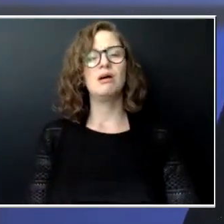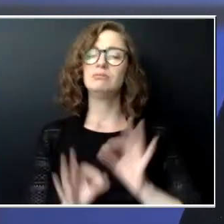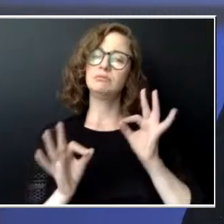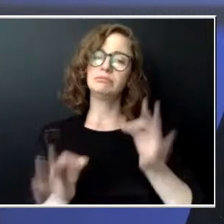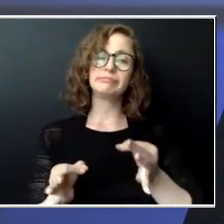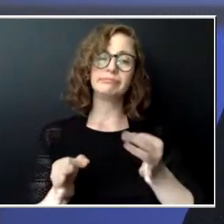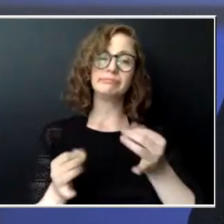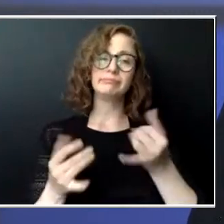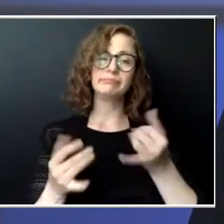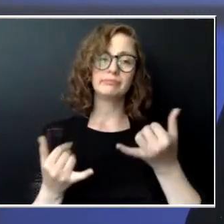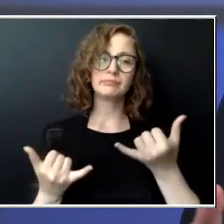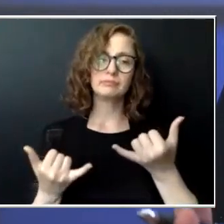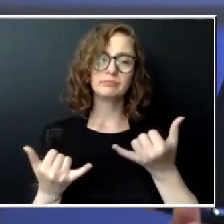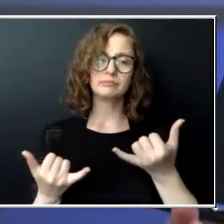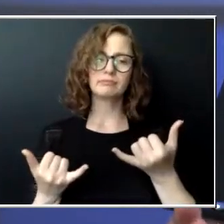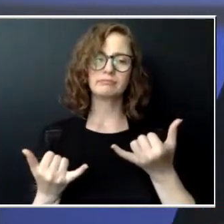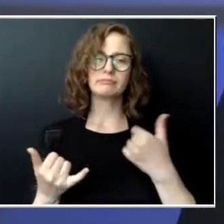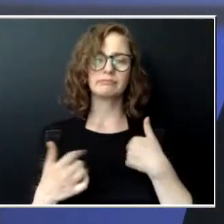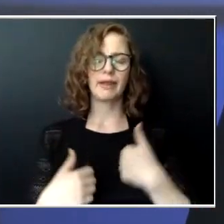live toward